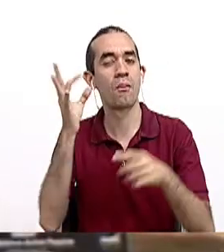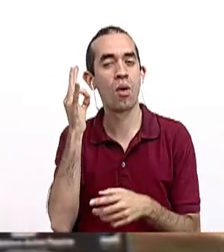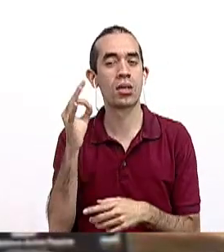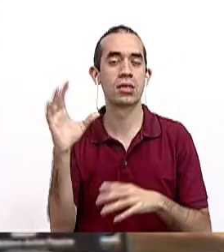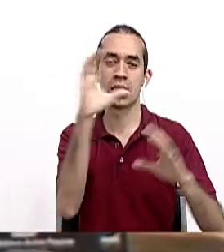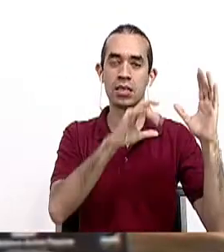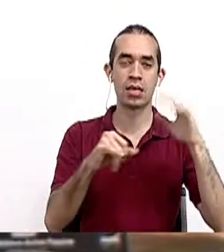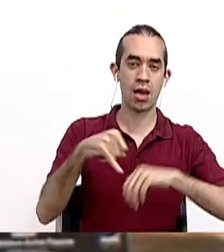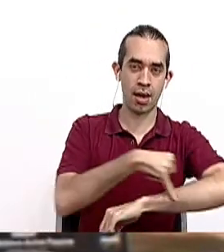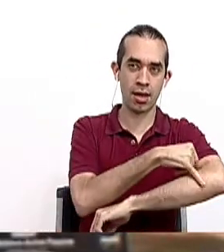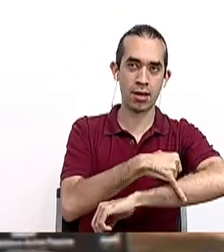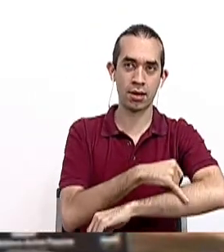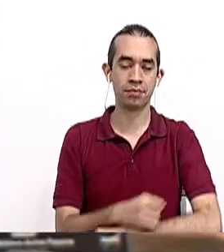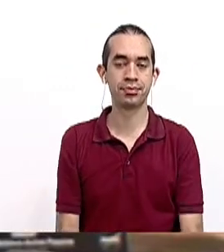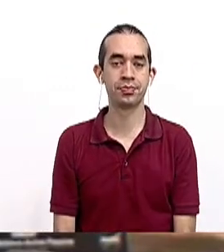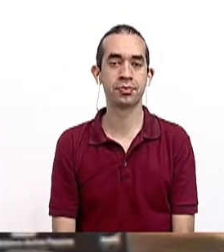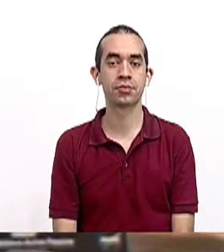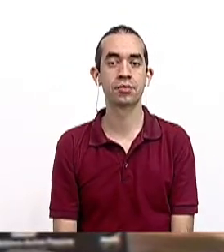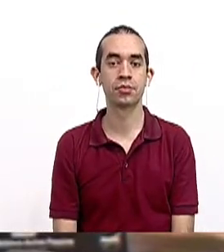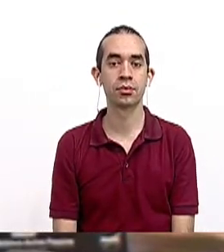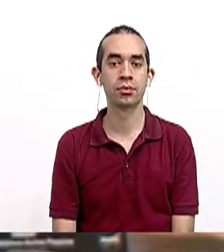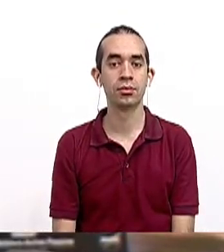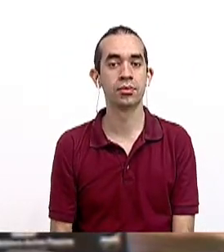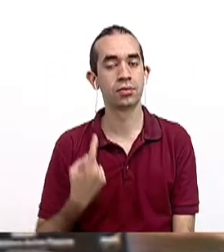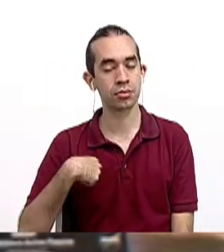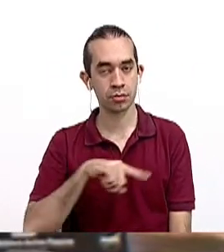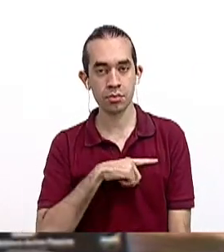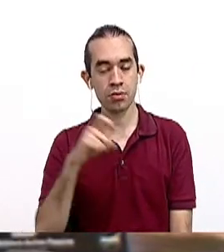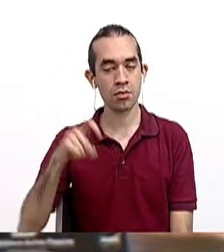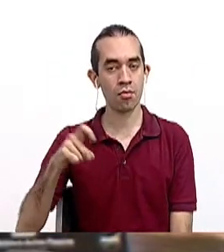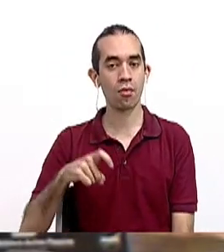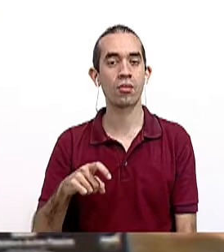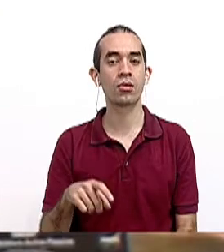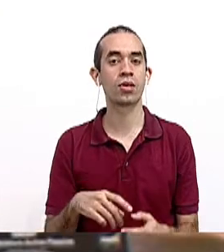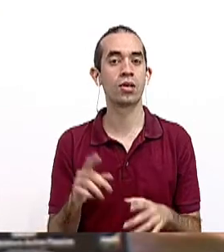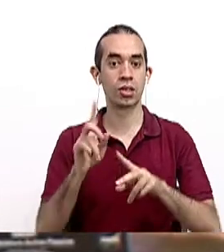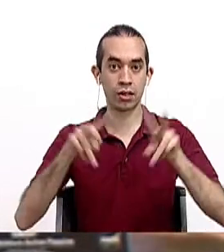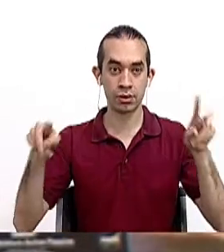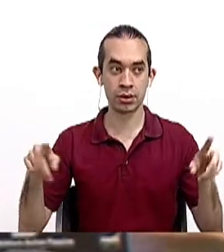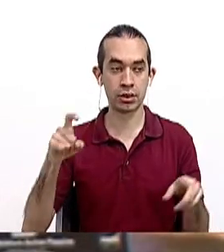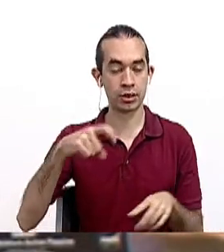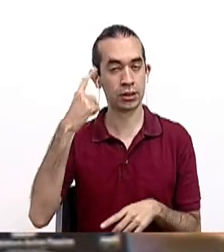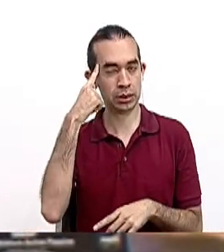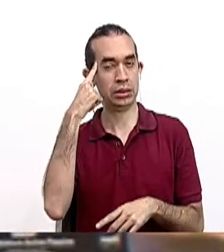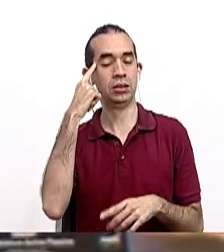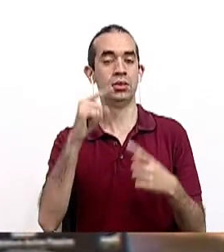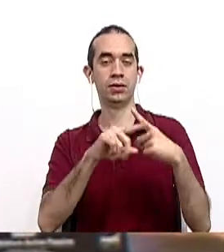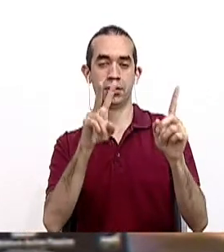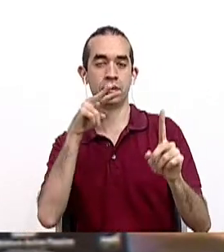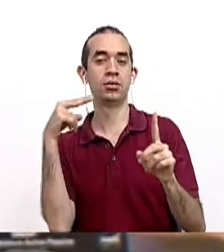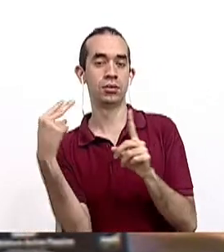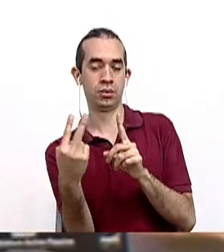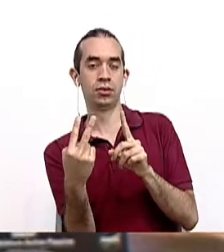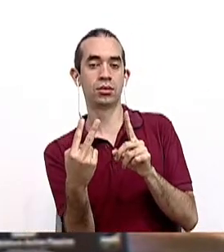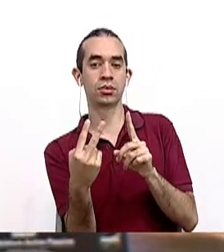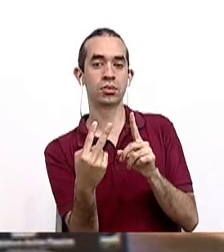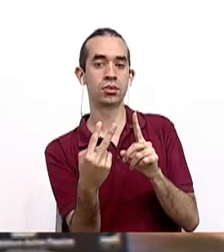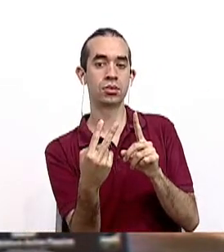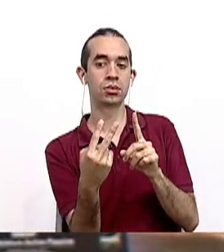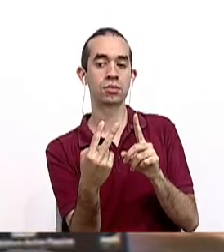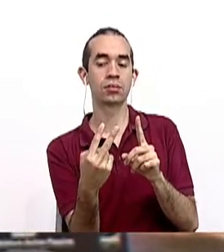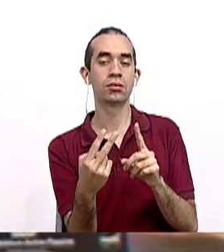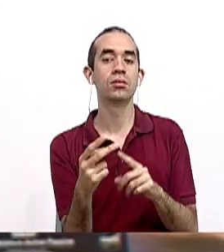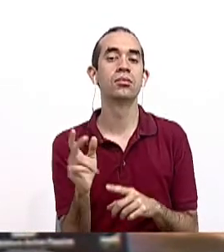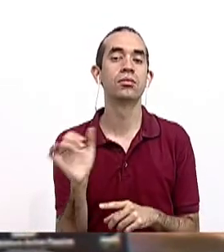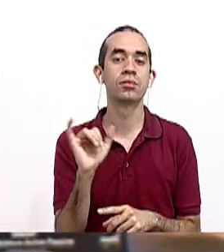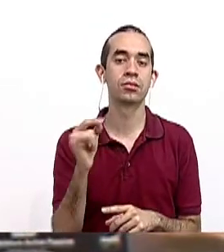the diversity. We think differently. We look at things differently, and we